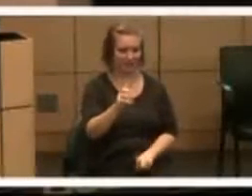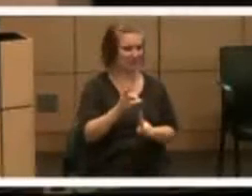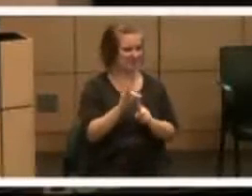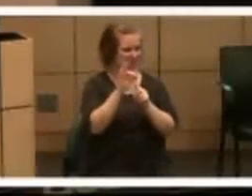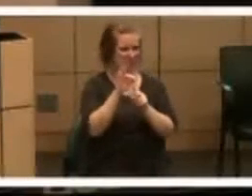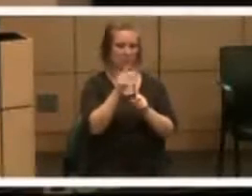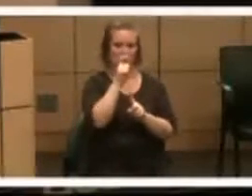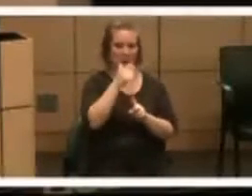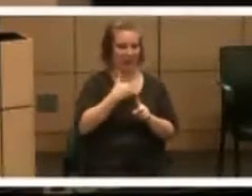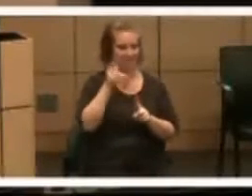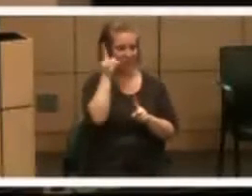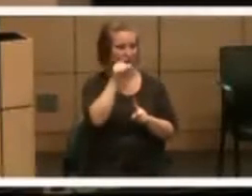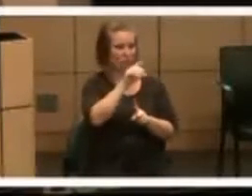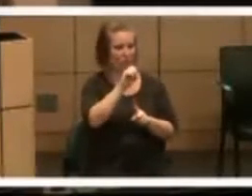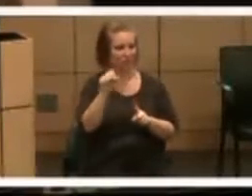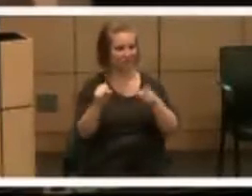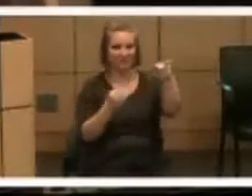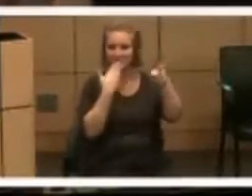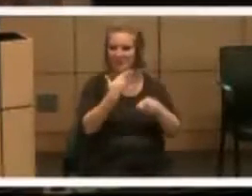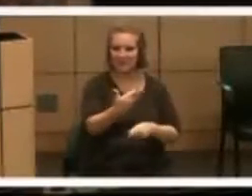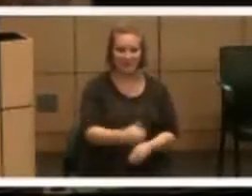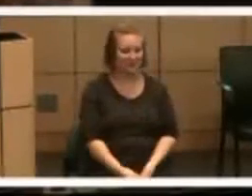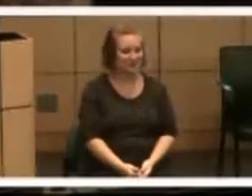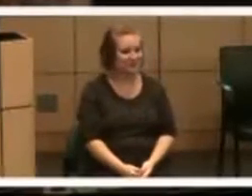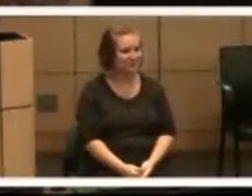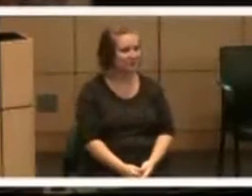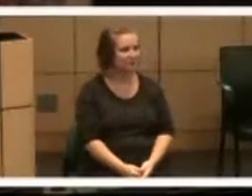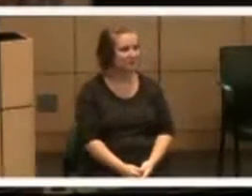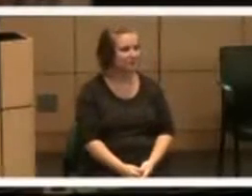loss. Yeah. Thank you. Yep.